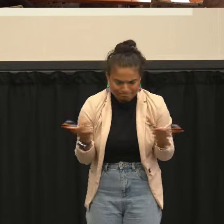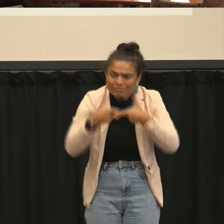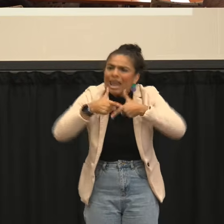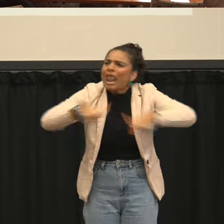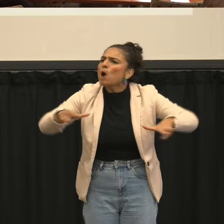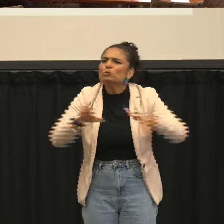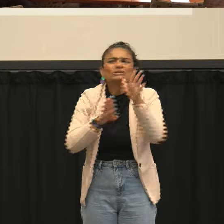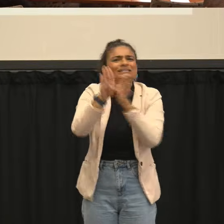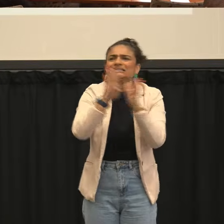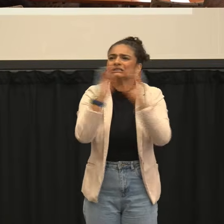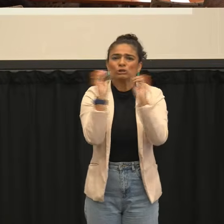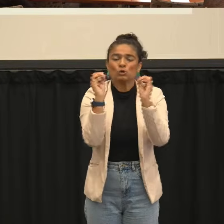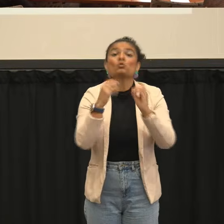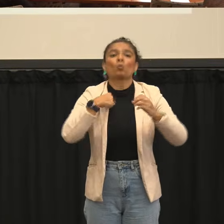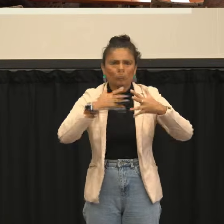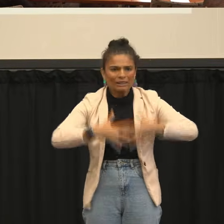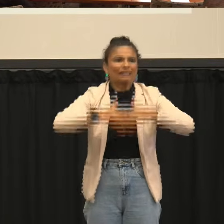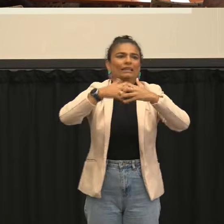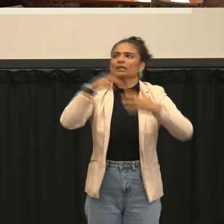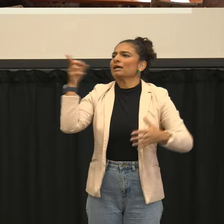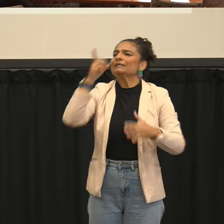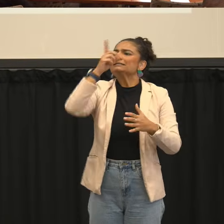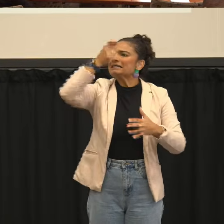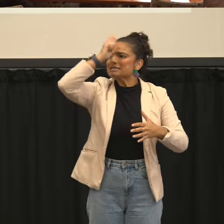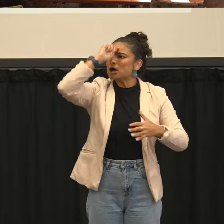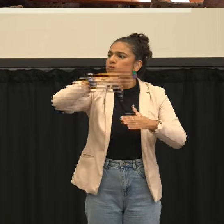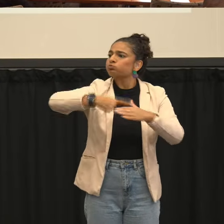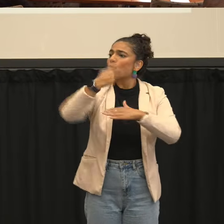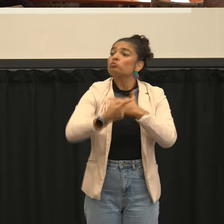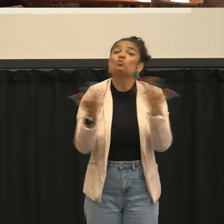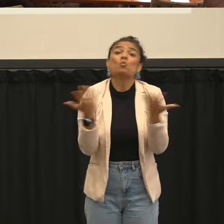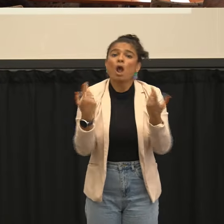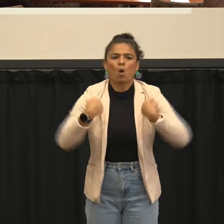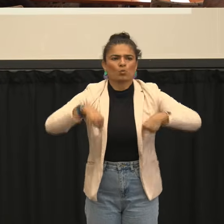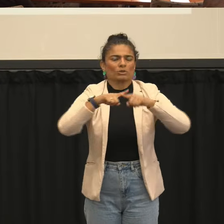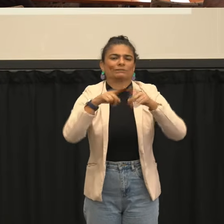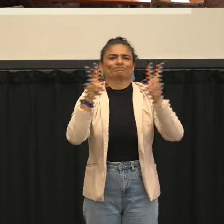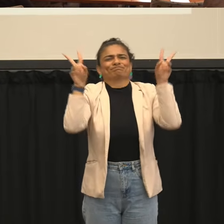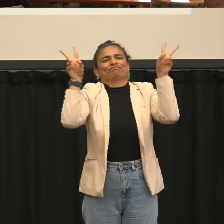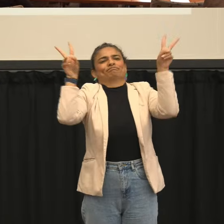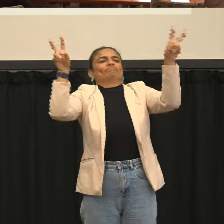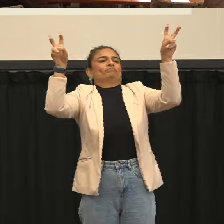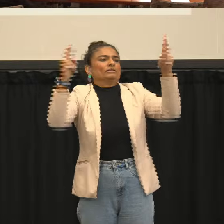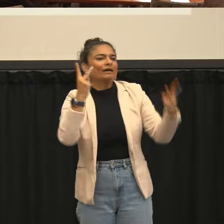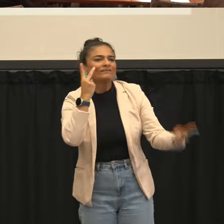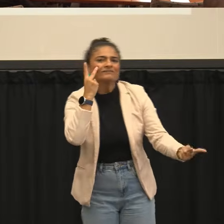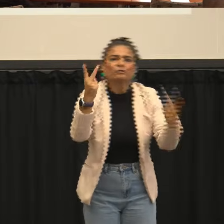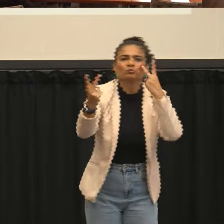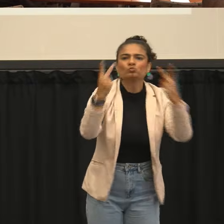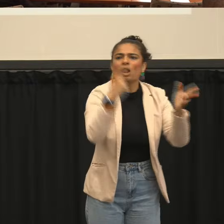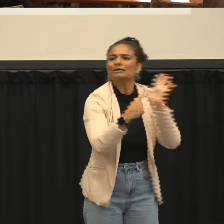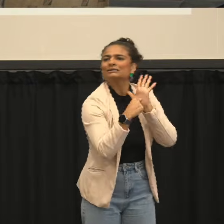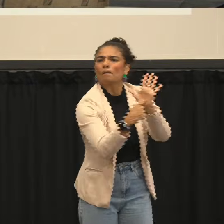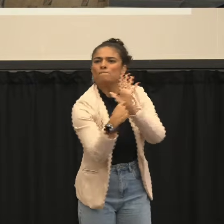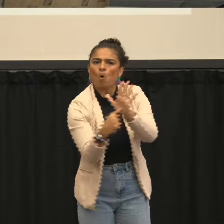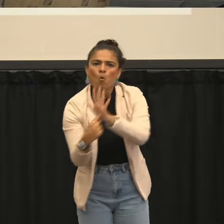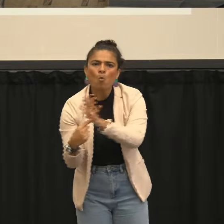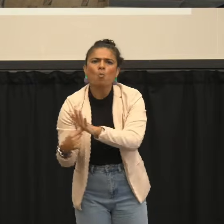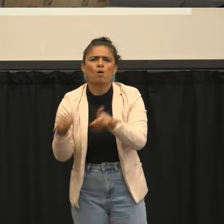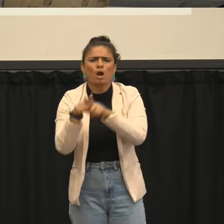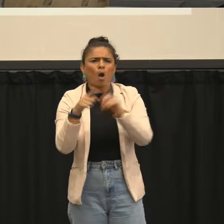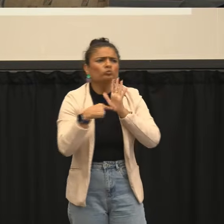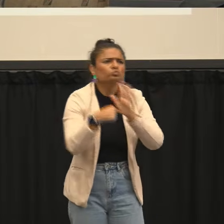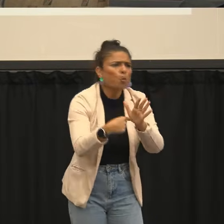learning disabilities as well as they are deaf. So we've created a DCAPS project, and it's sort of very much